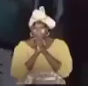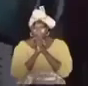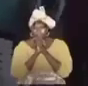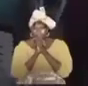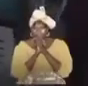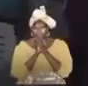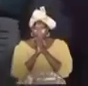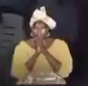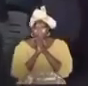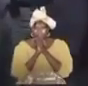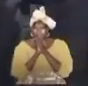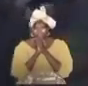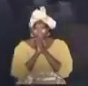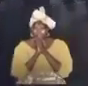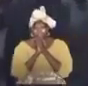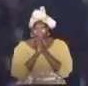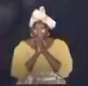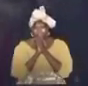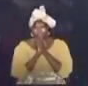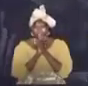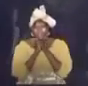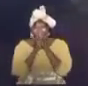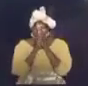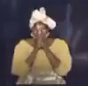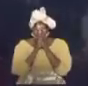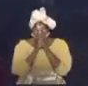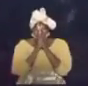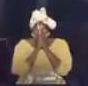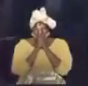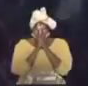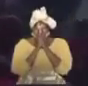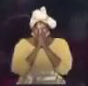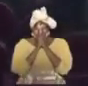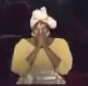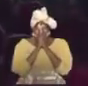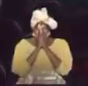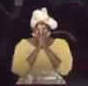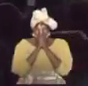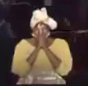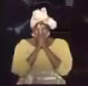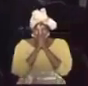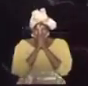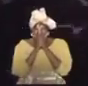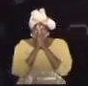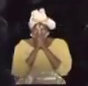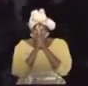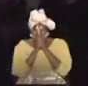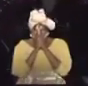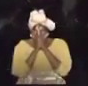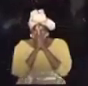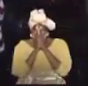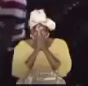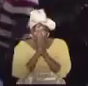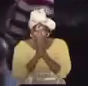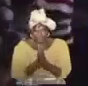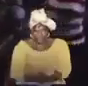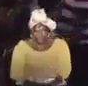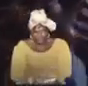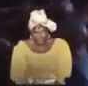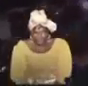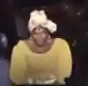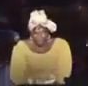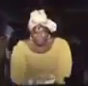King of glory, fill this place. Just wanna